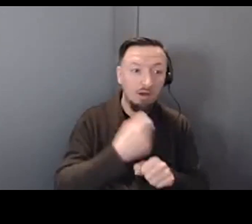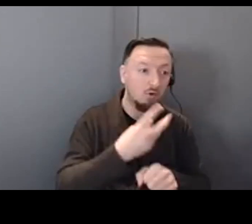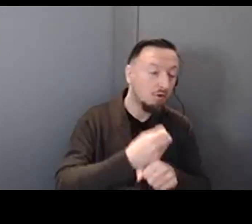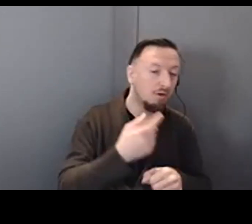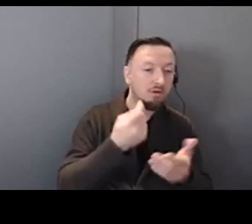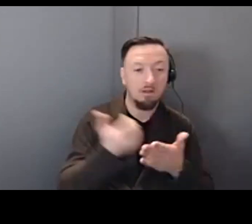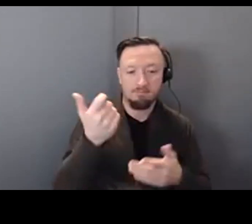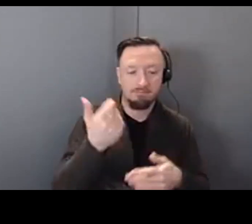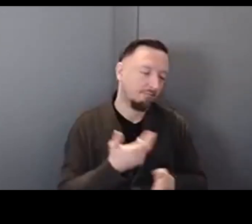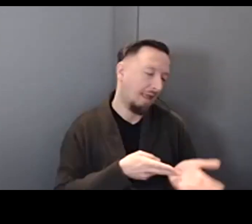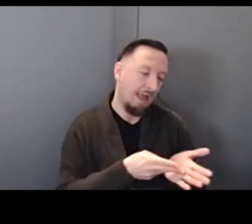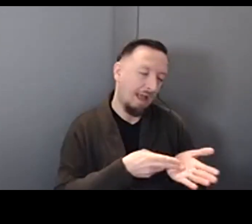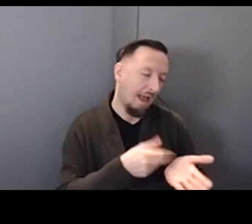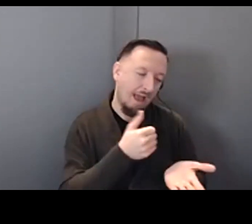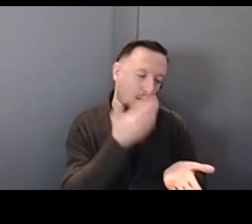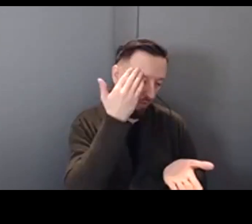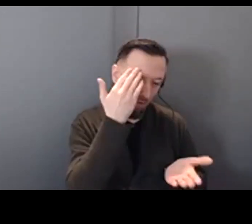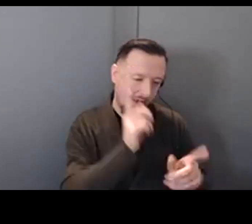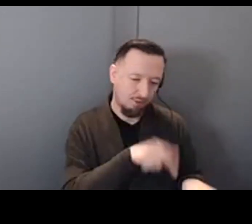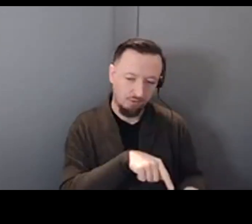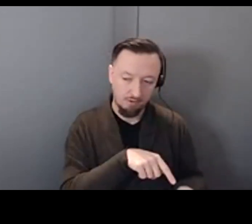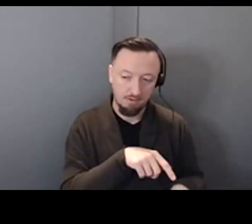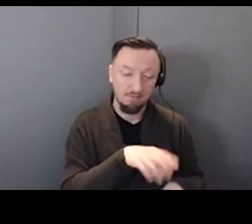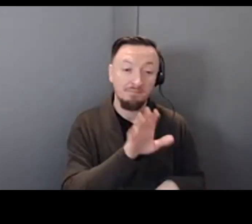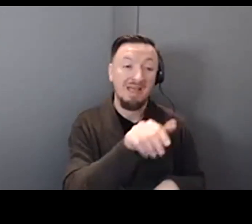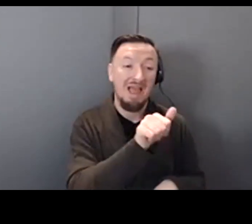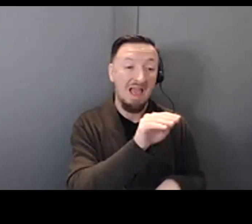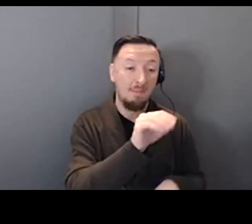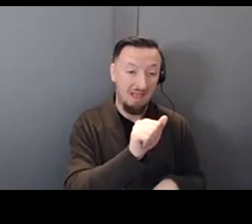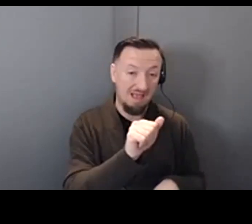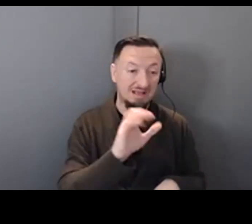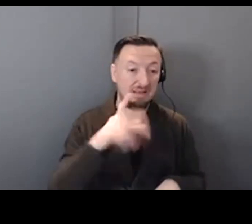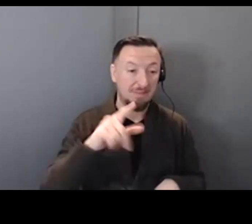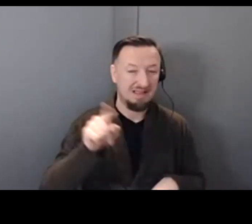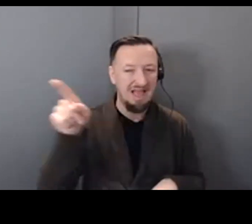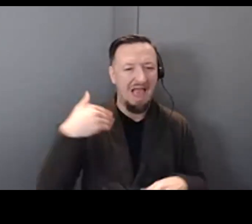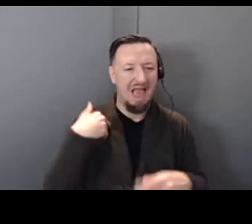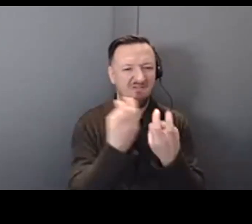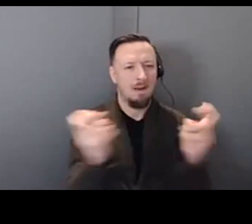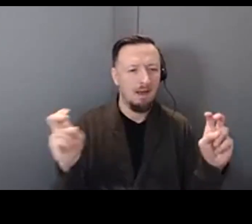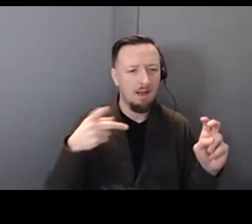I honestly don't know that. So AMA, CPT, they have panels.